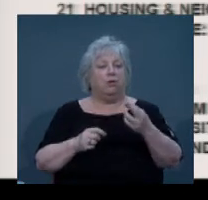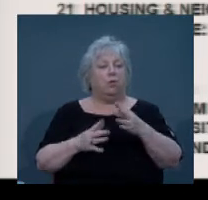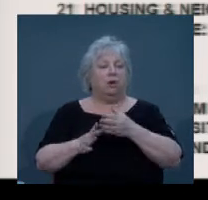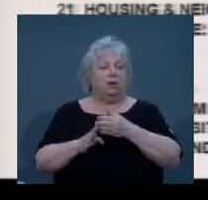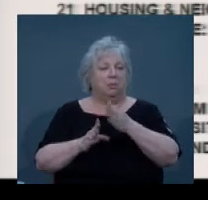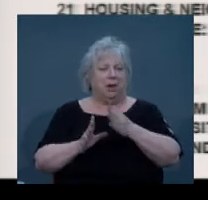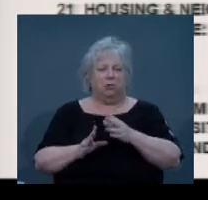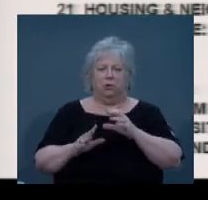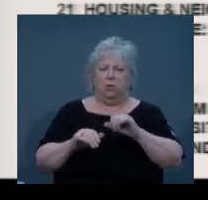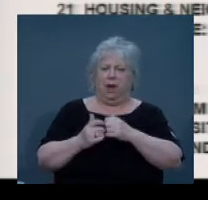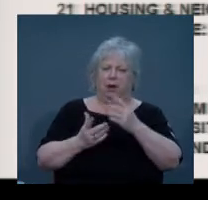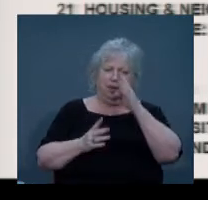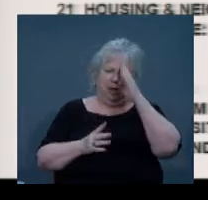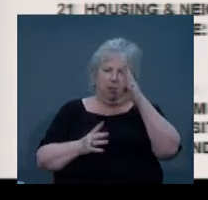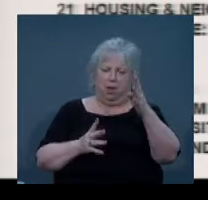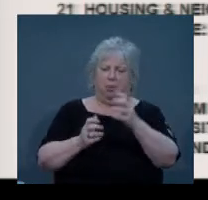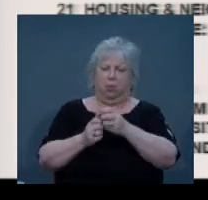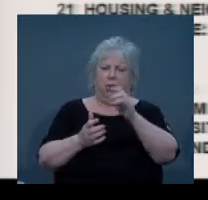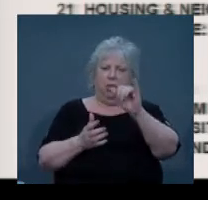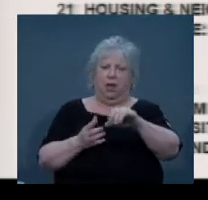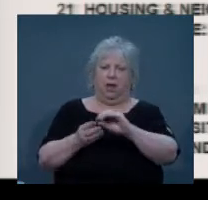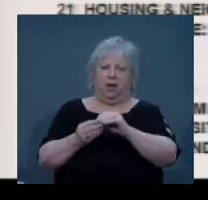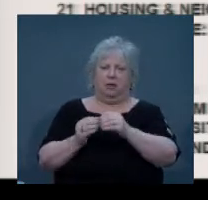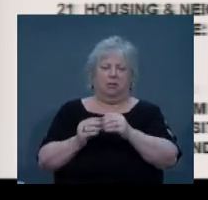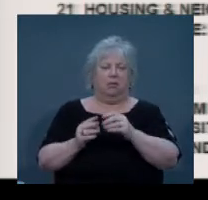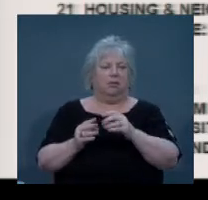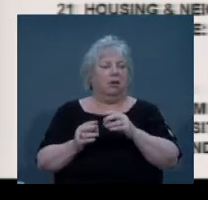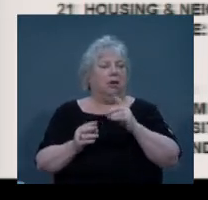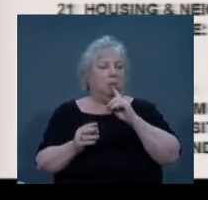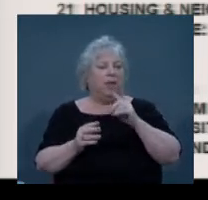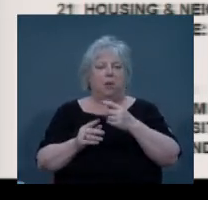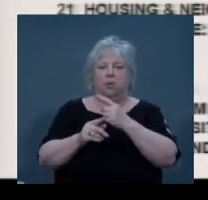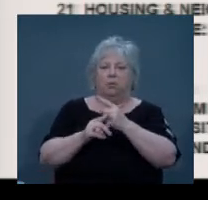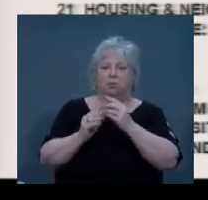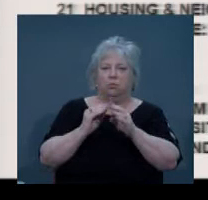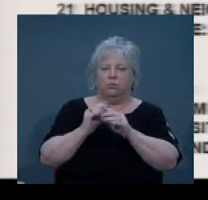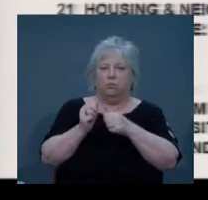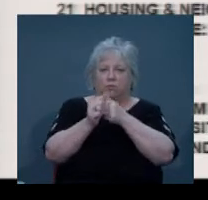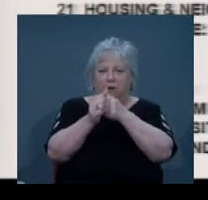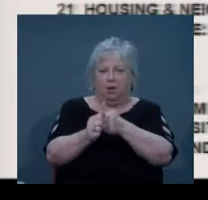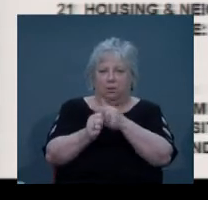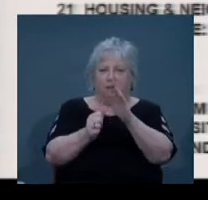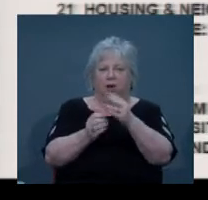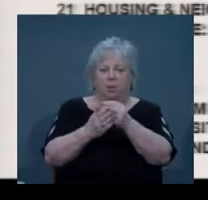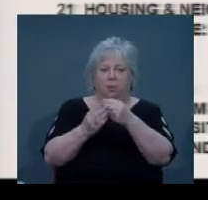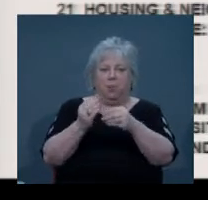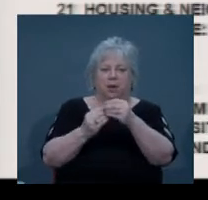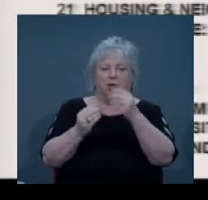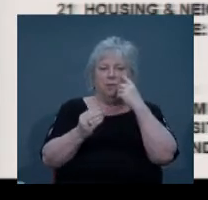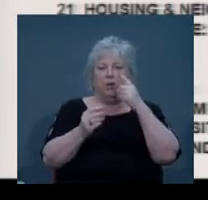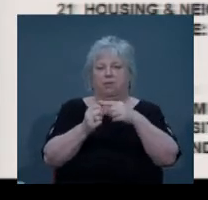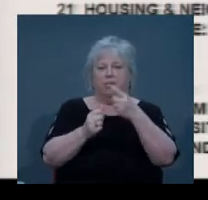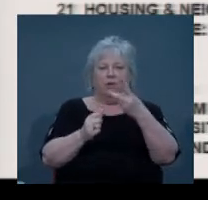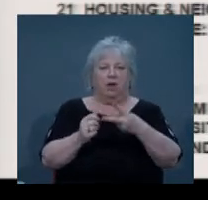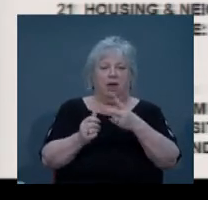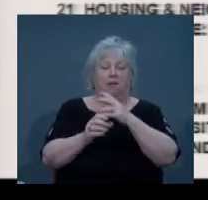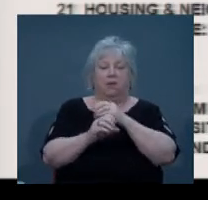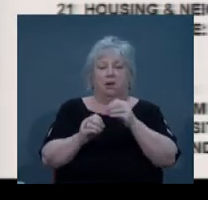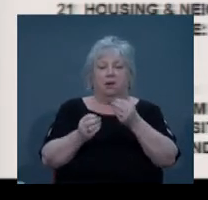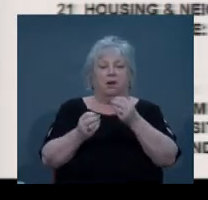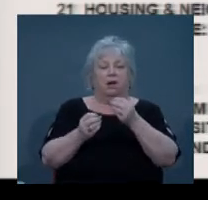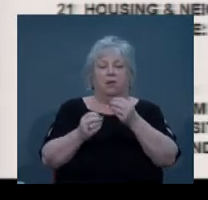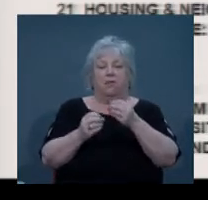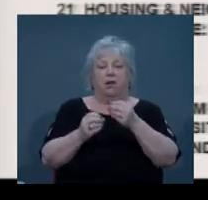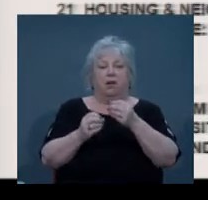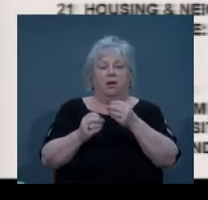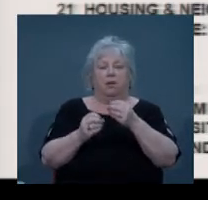with that whenever we had They were 5 right in line with positions? their budget for the first half of the year, and none of those reductions happened